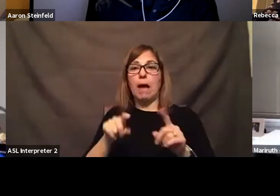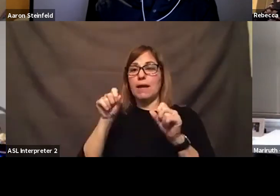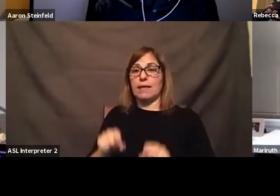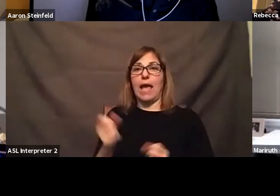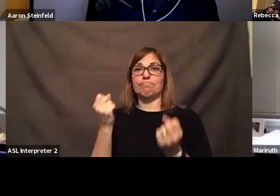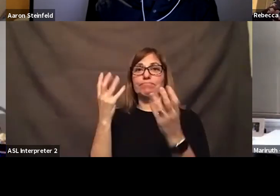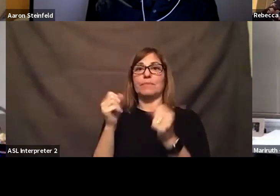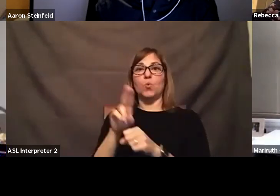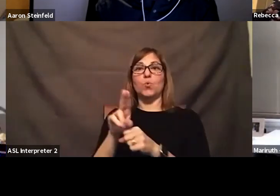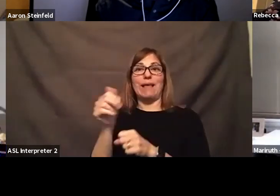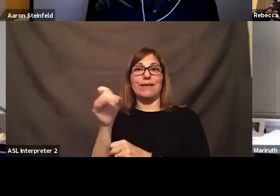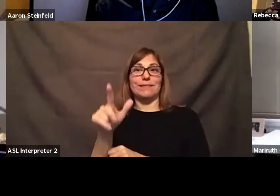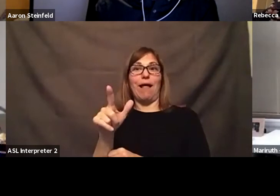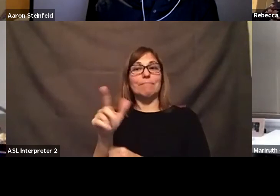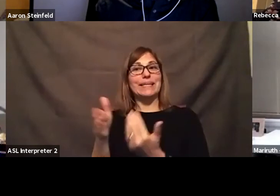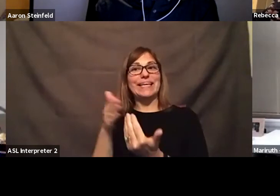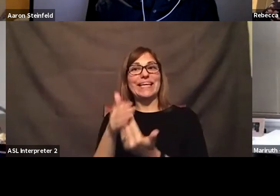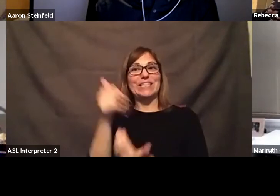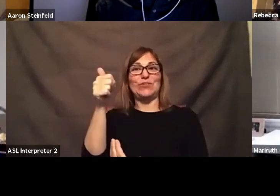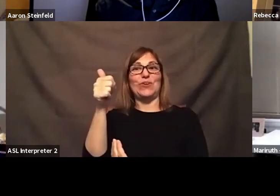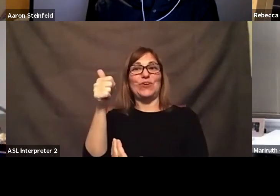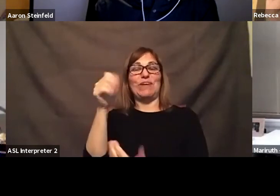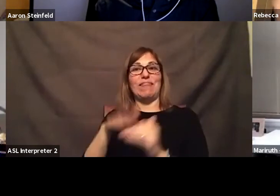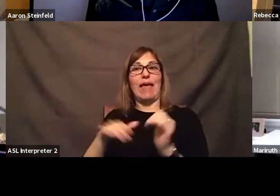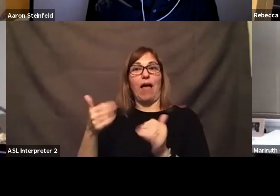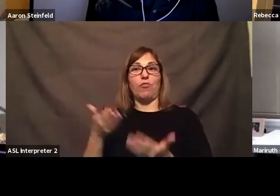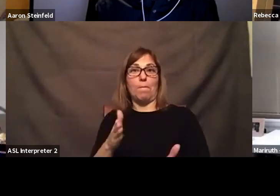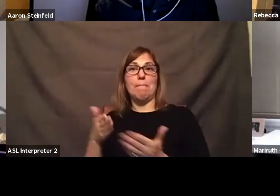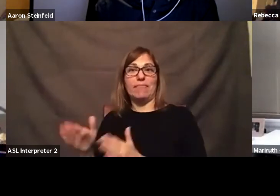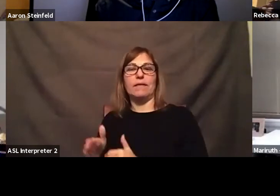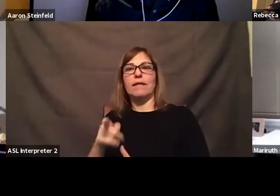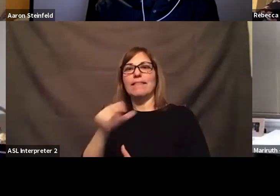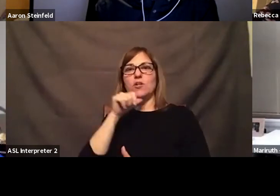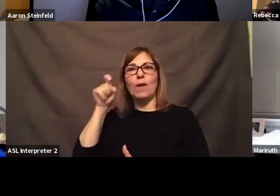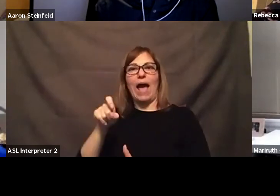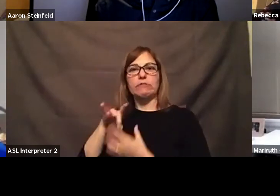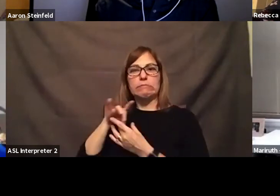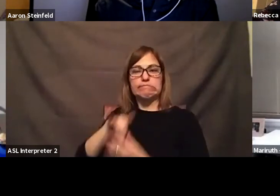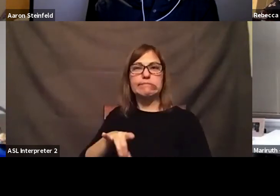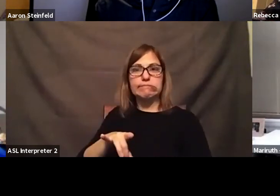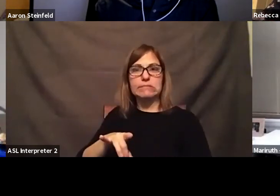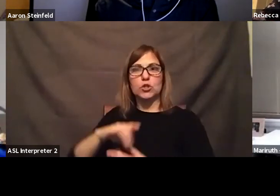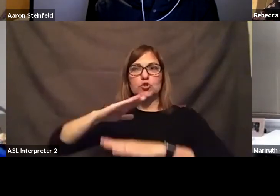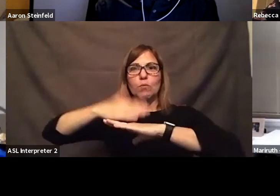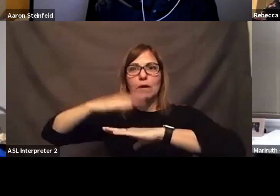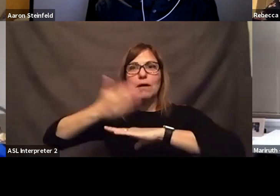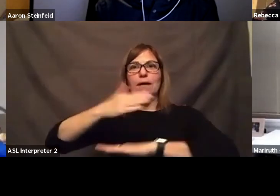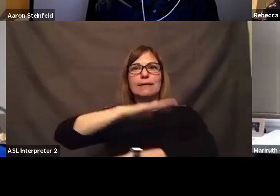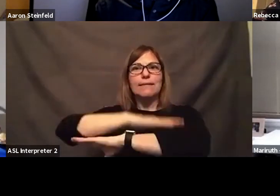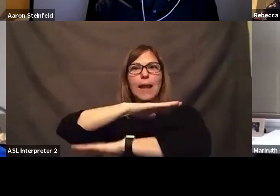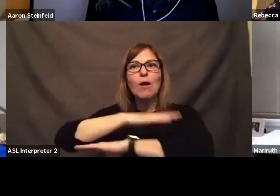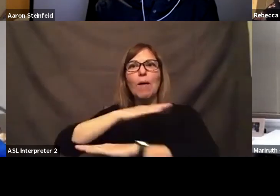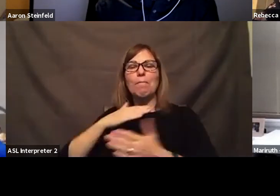more easily than other methods. They don't have to be linked to their desktop anymore. But this is all done sort